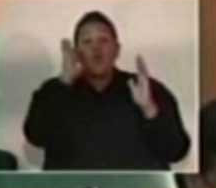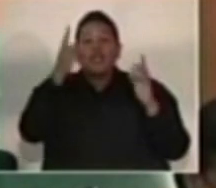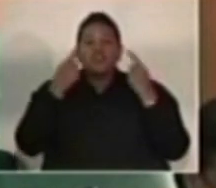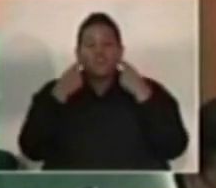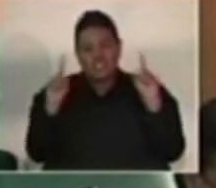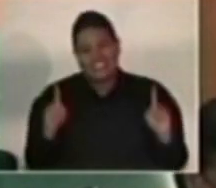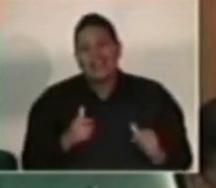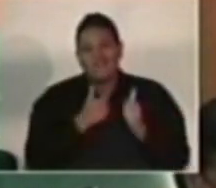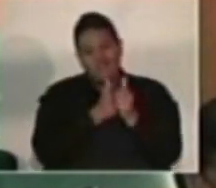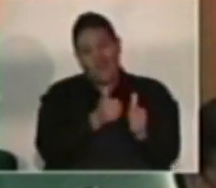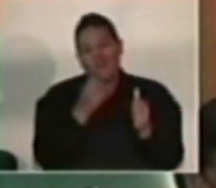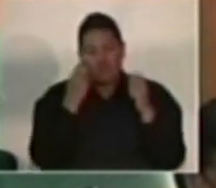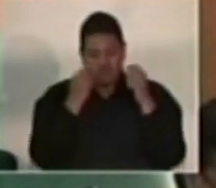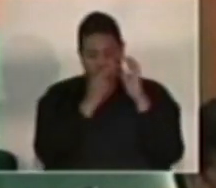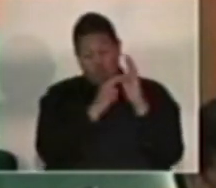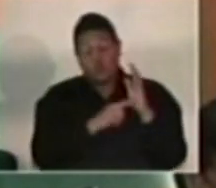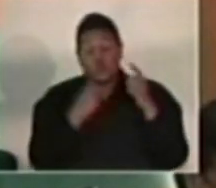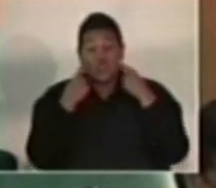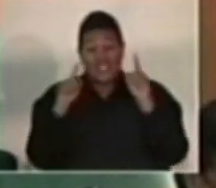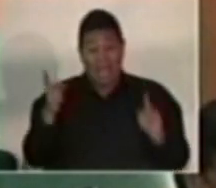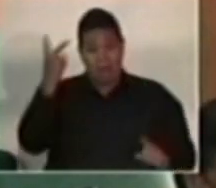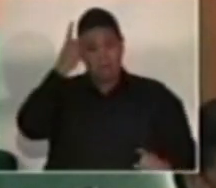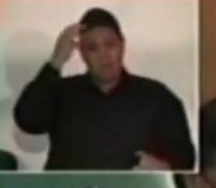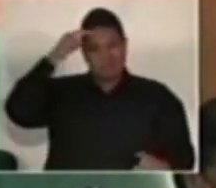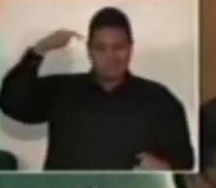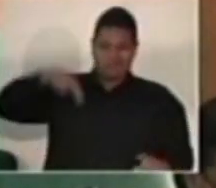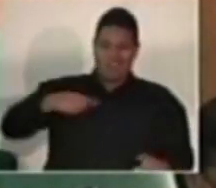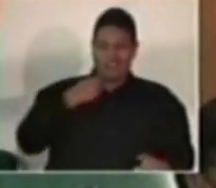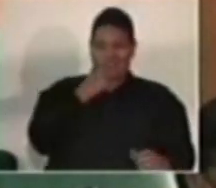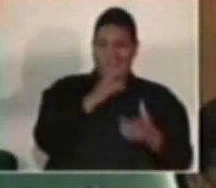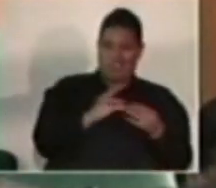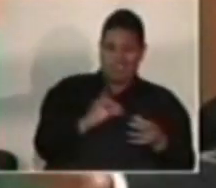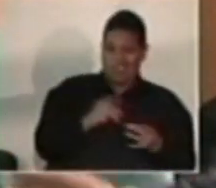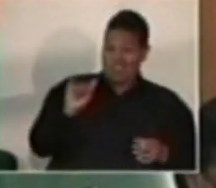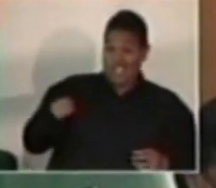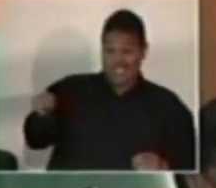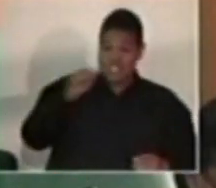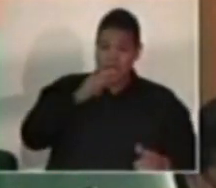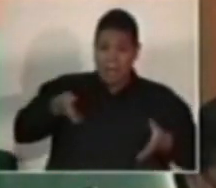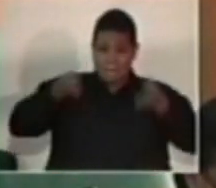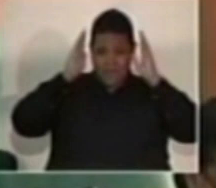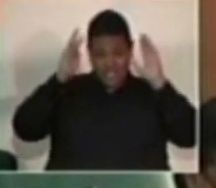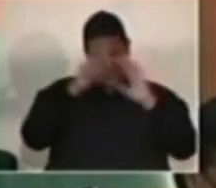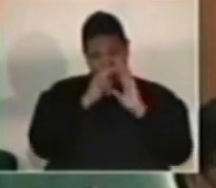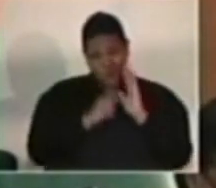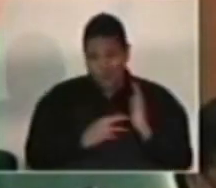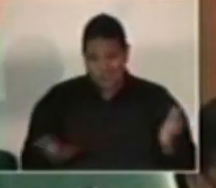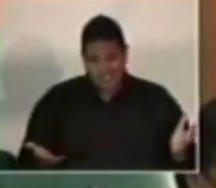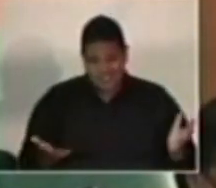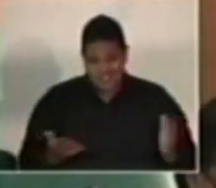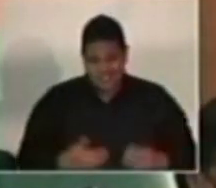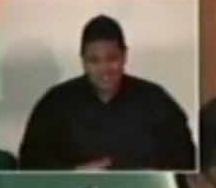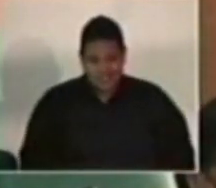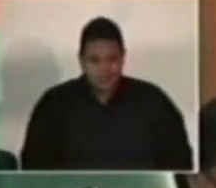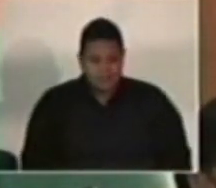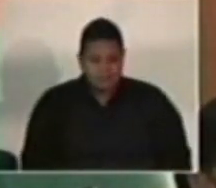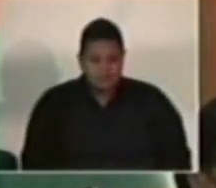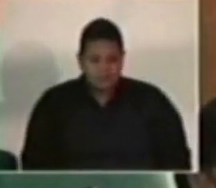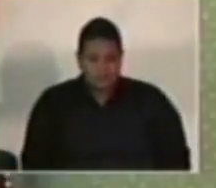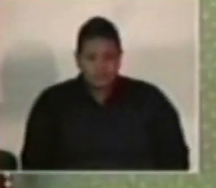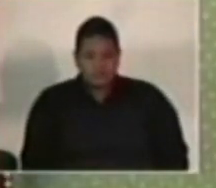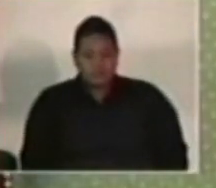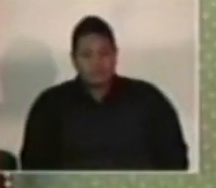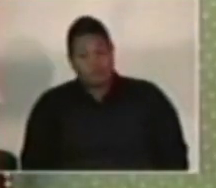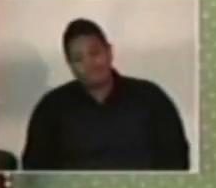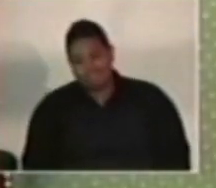succeed. And for a Prime Minister to stand up and tell us that she's not going to pay attention to the rules. No, hold on.